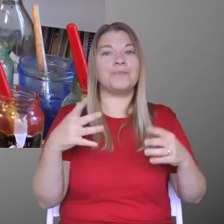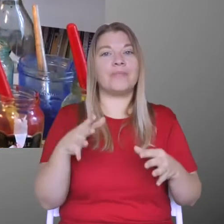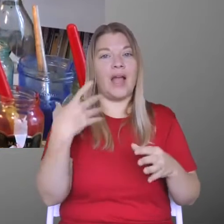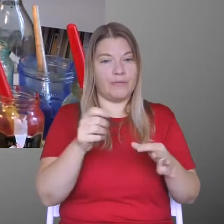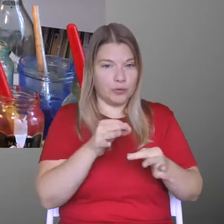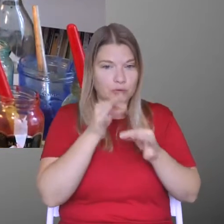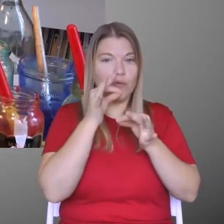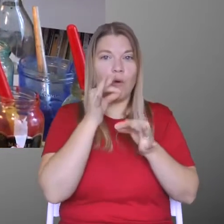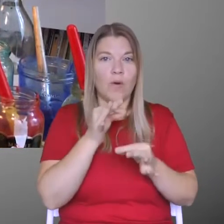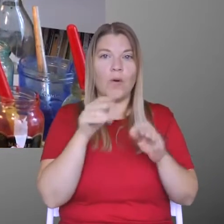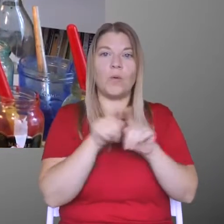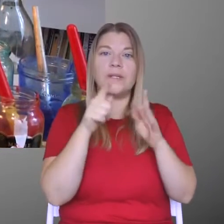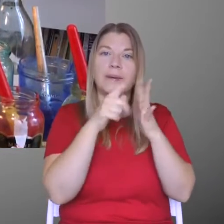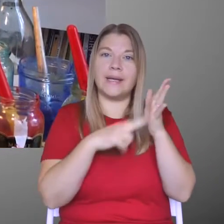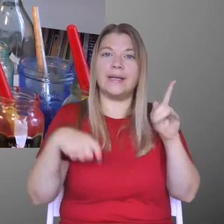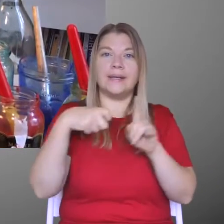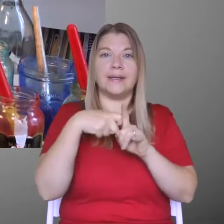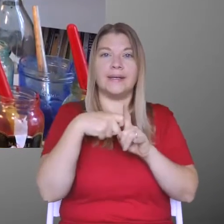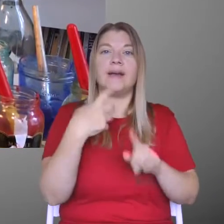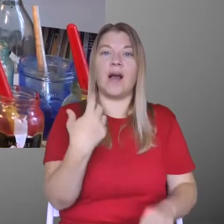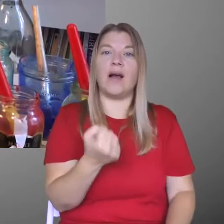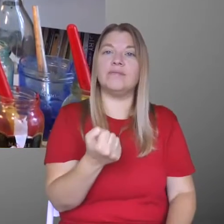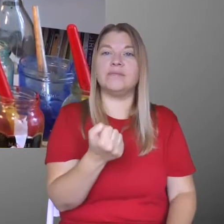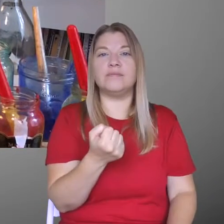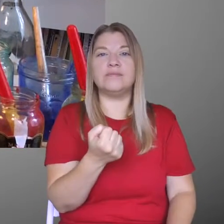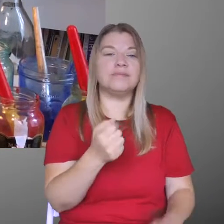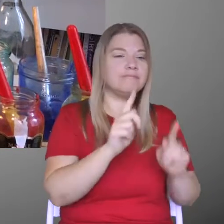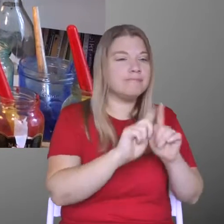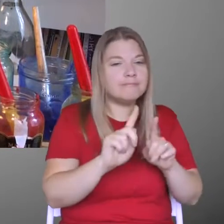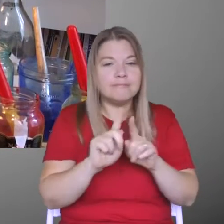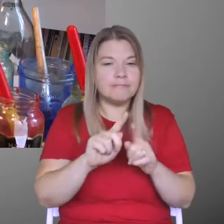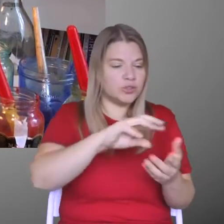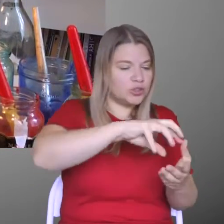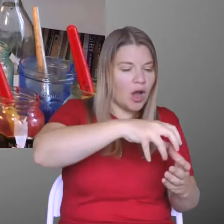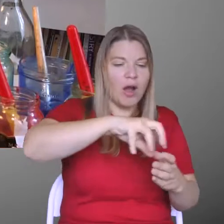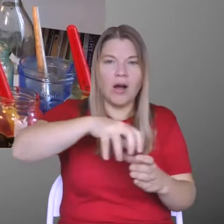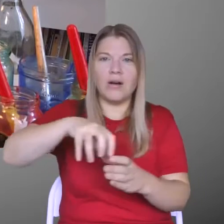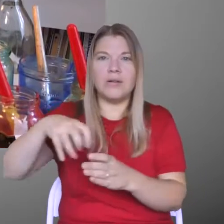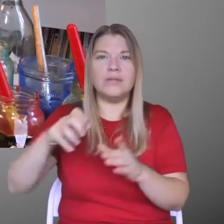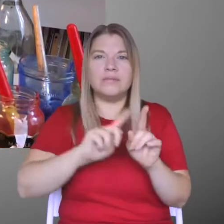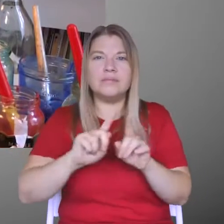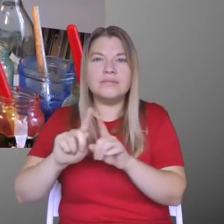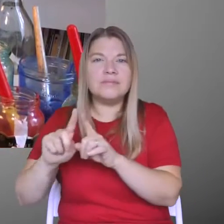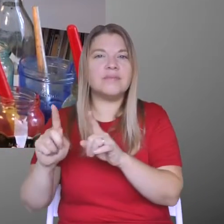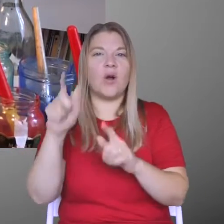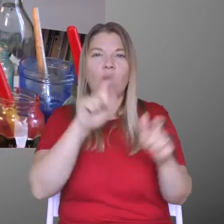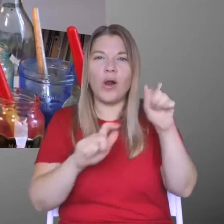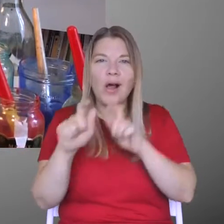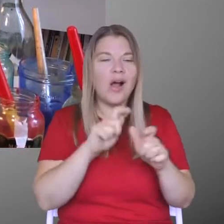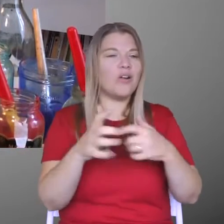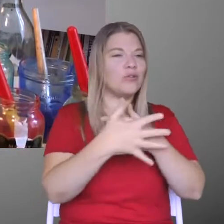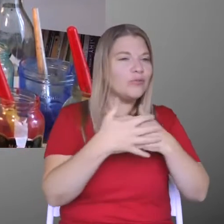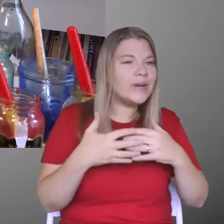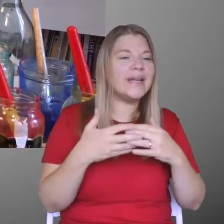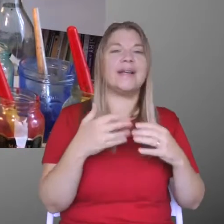got some small jars of different colours. I've got green, I've got purple, I've got red, I've got a nice mixture of colours.